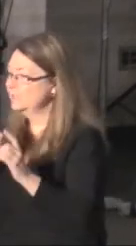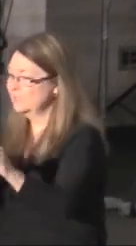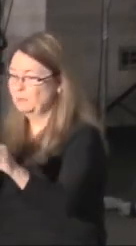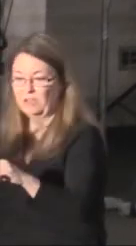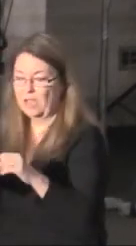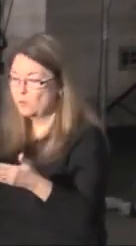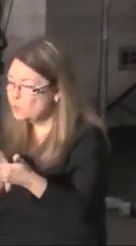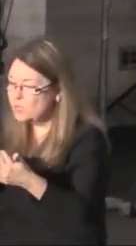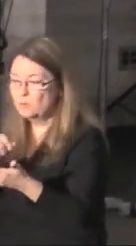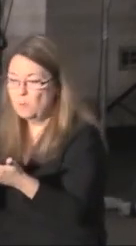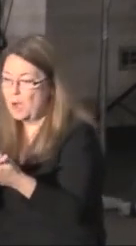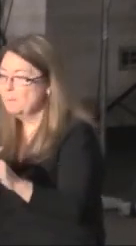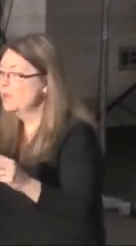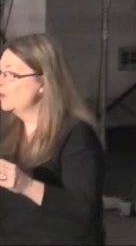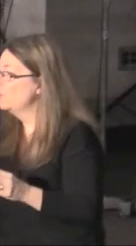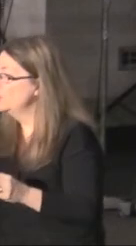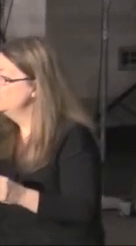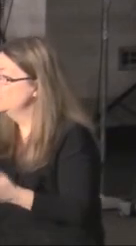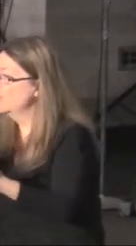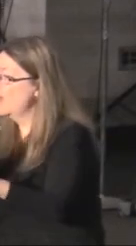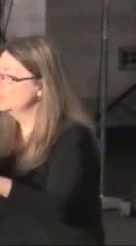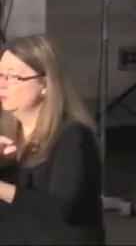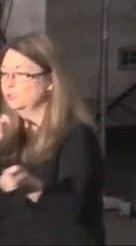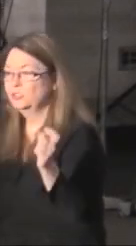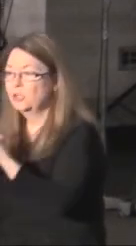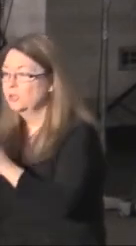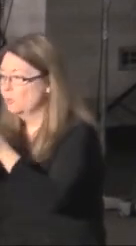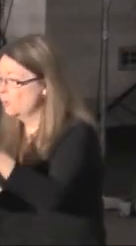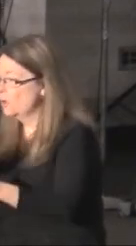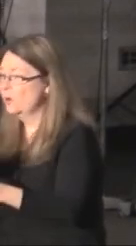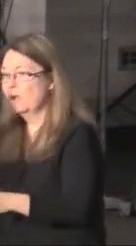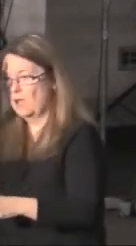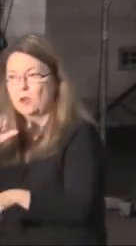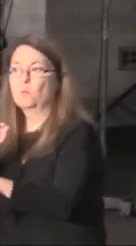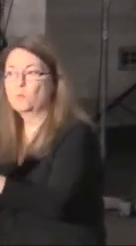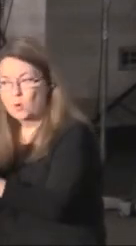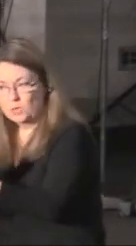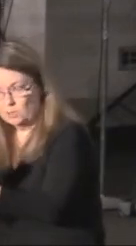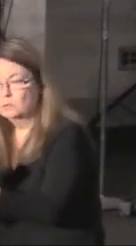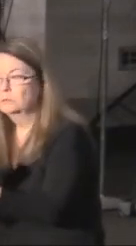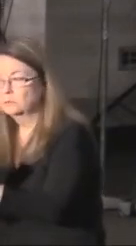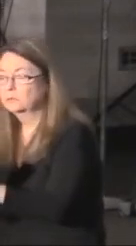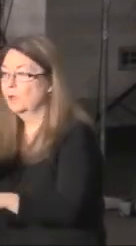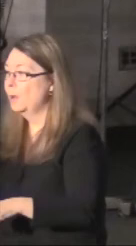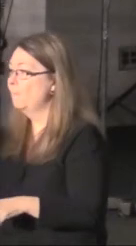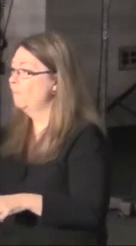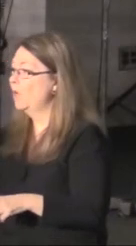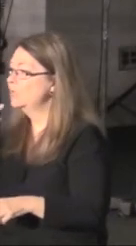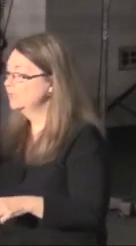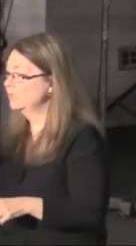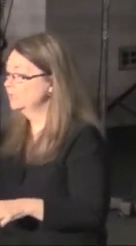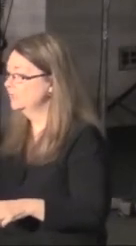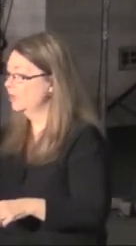write. And they preached the gospel, and they changed the world. God is at work. Paul put it like this in 2 Corinthians